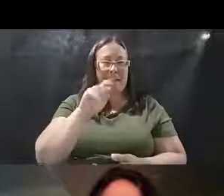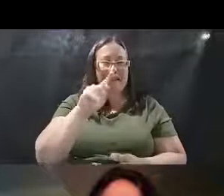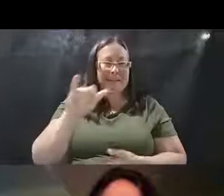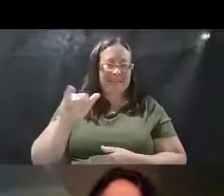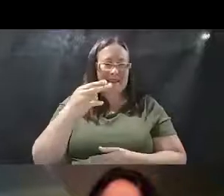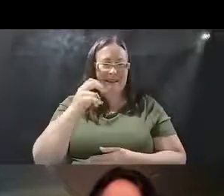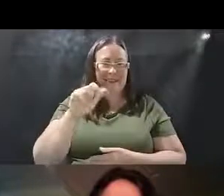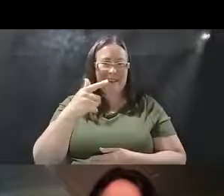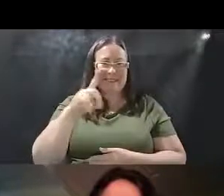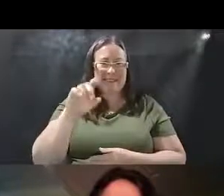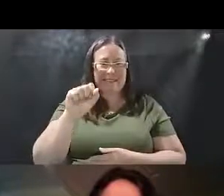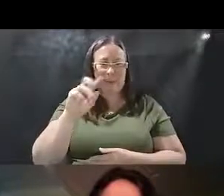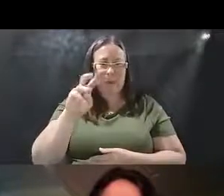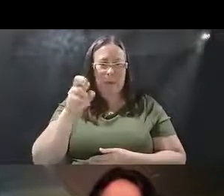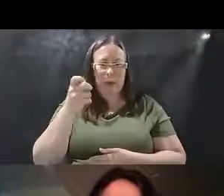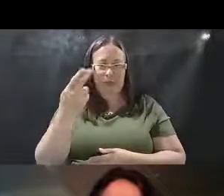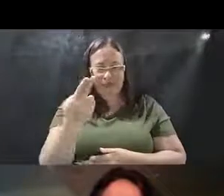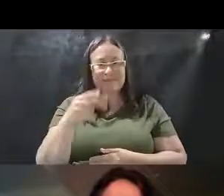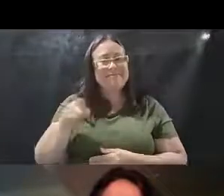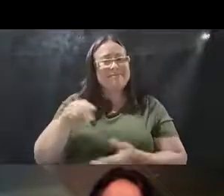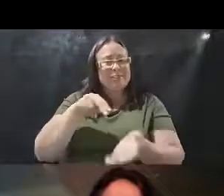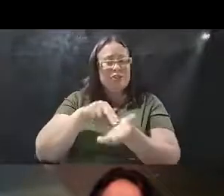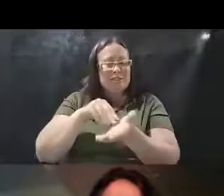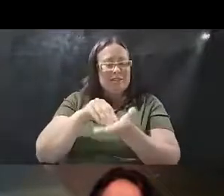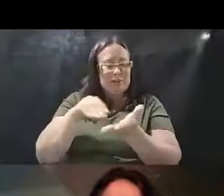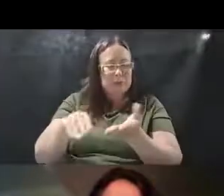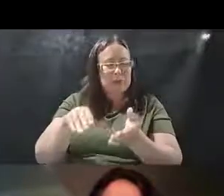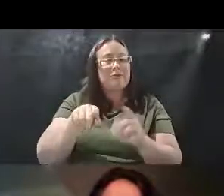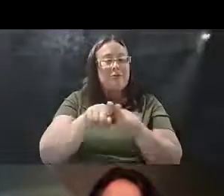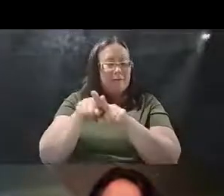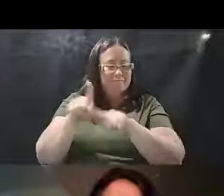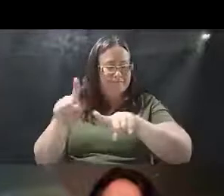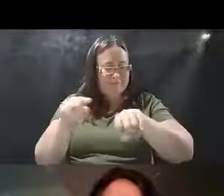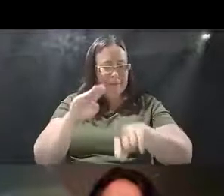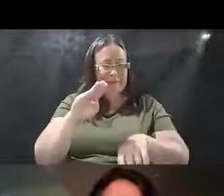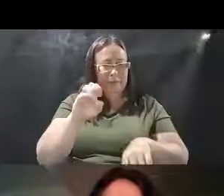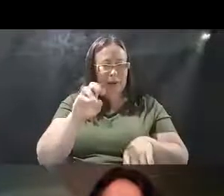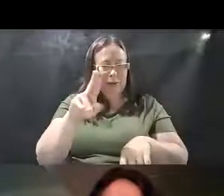Betty was a nursing student at Berea. And